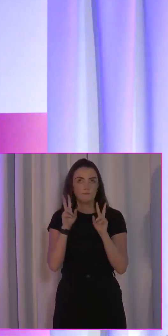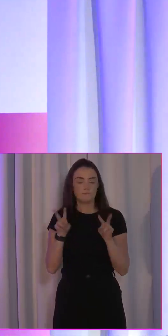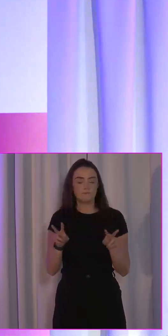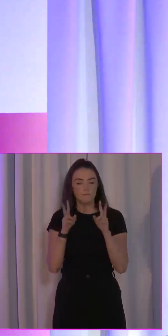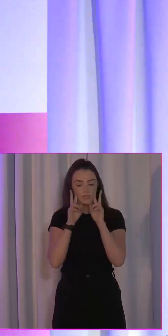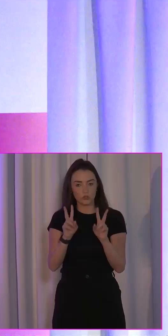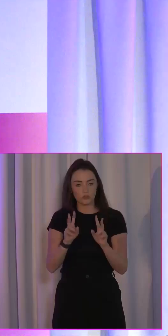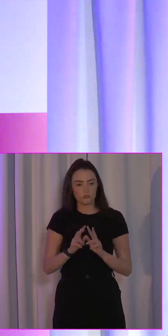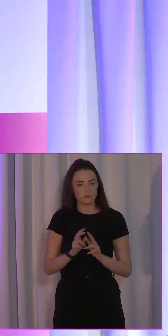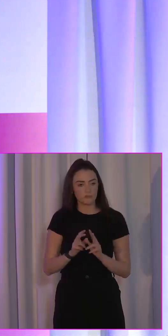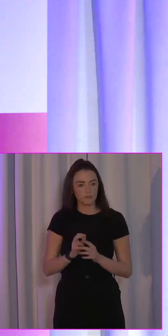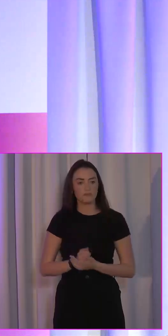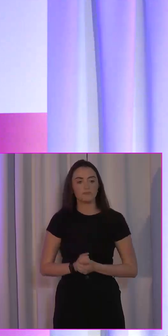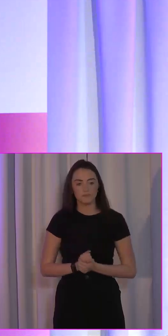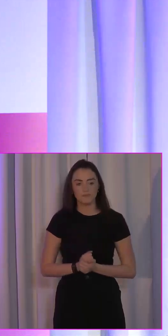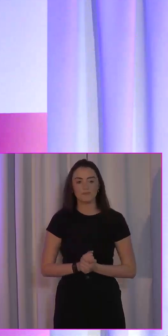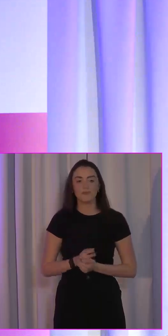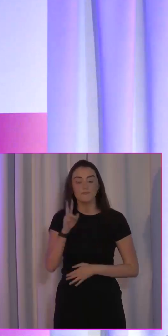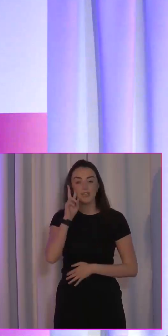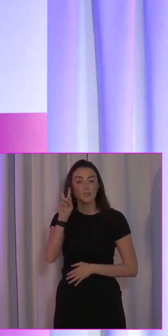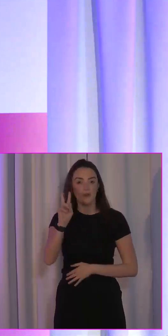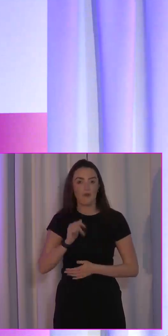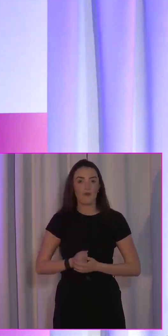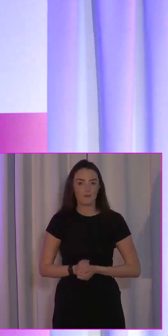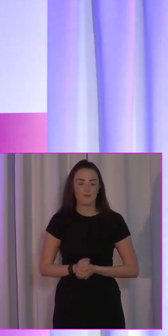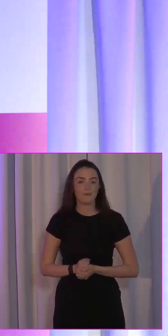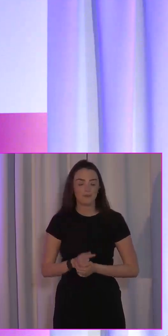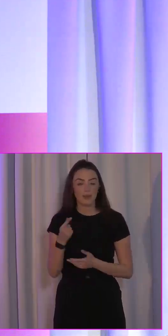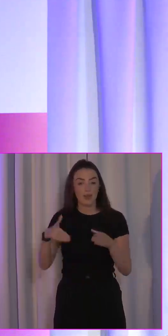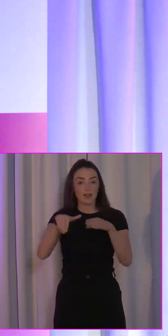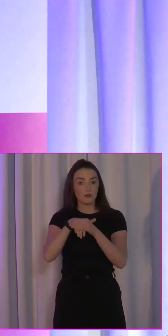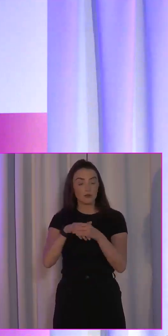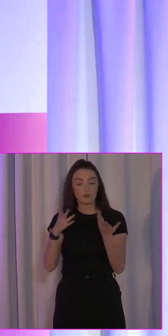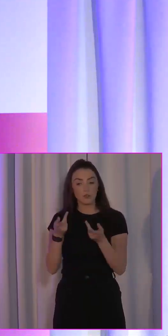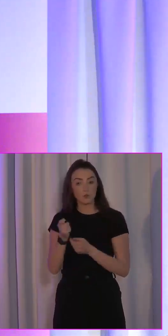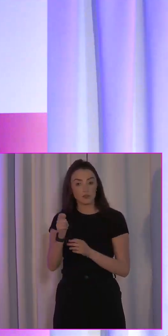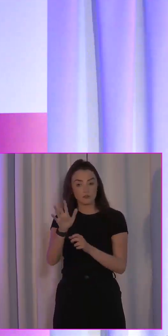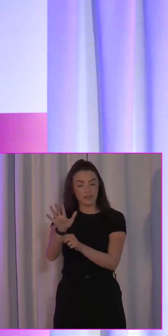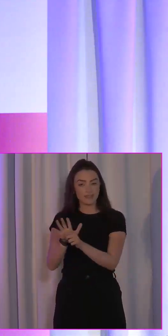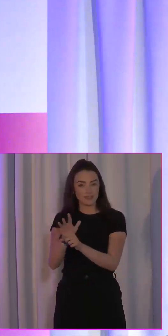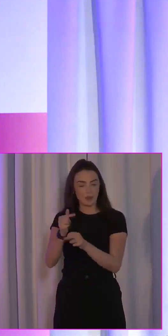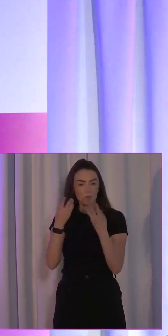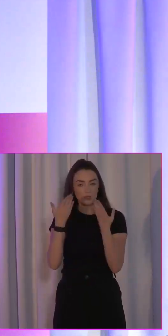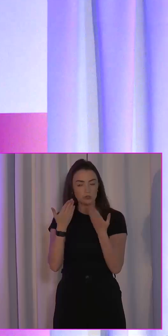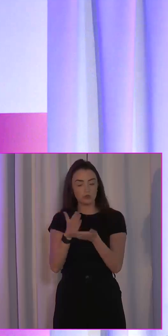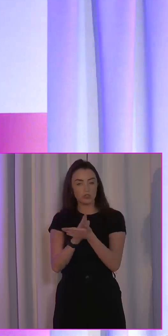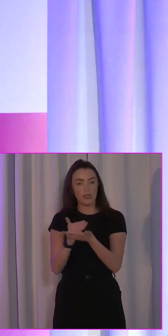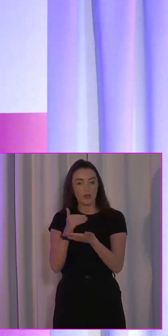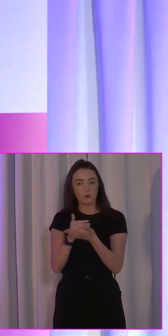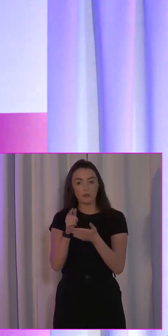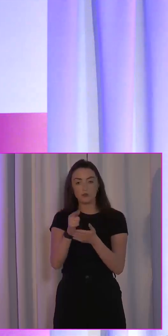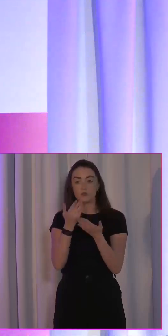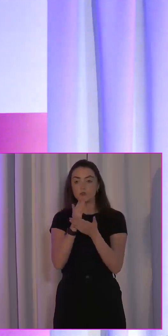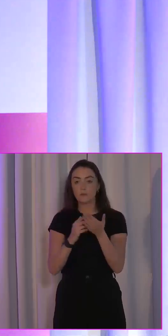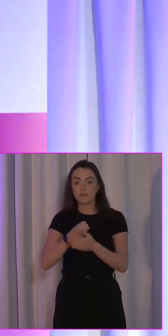With a vision for Ireland to be a leading accessible and inclusive tourism destination, I would like to share with you some developments that we have been working